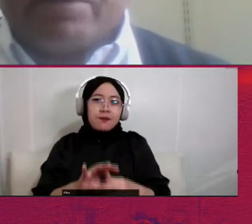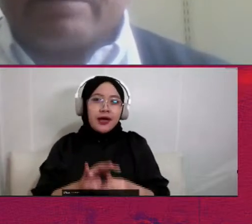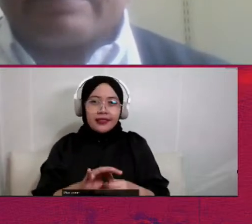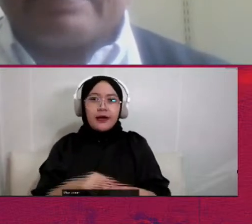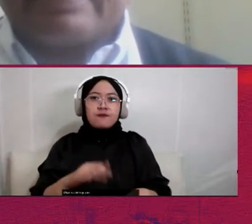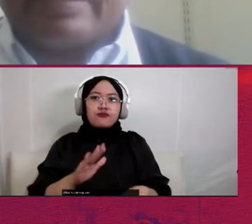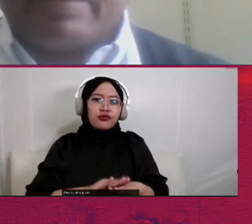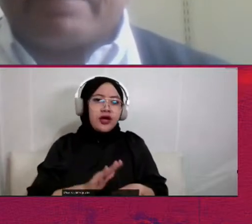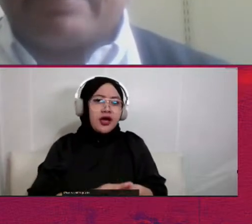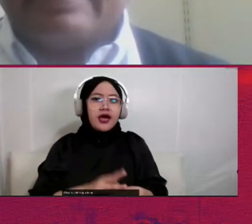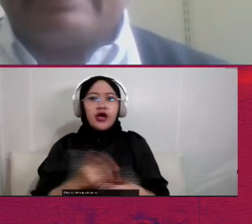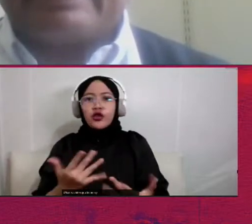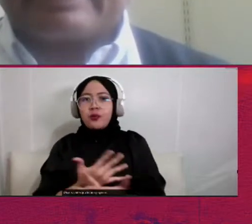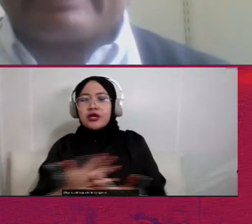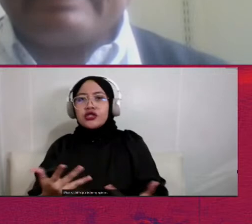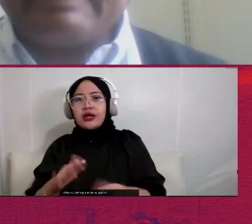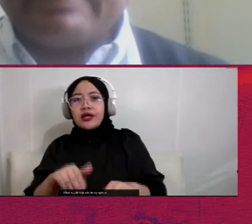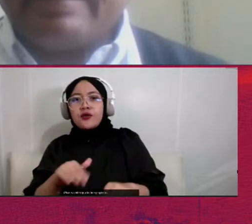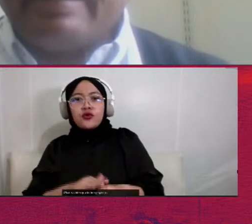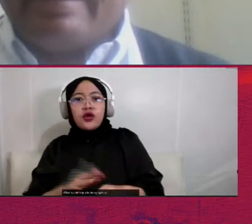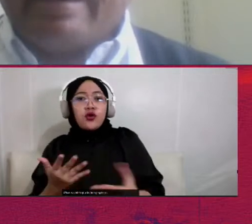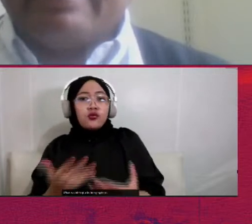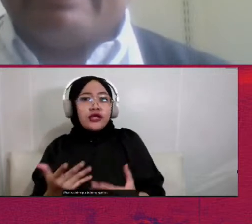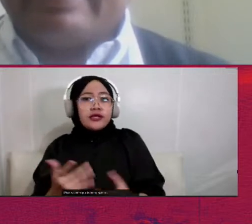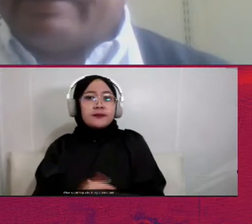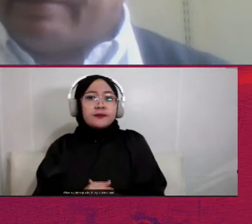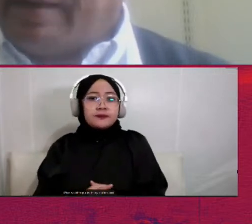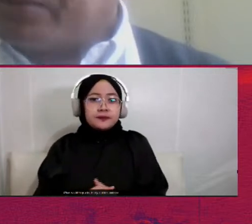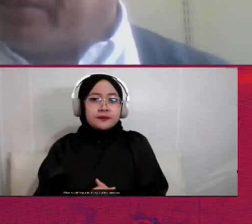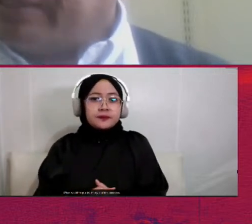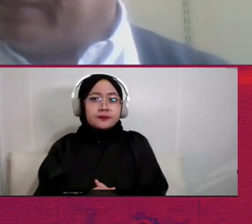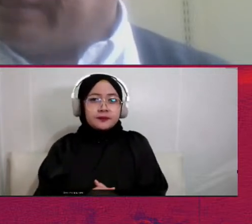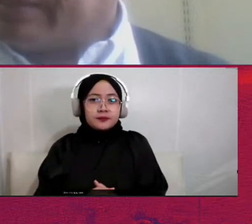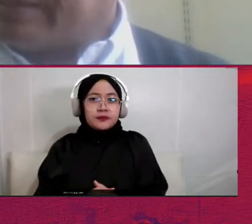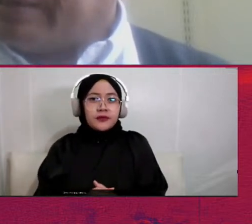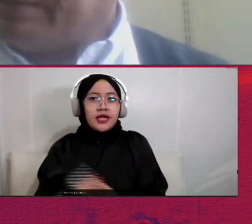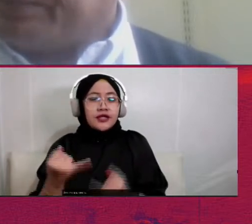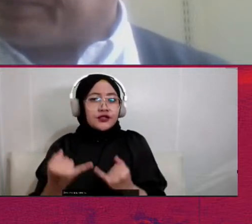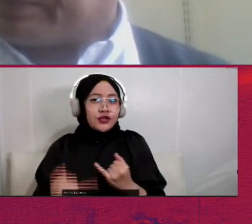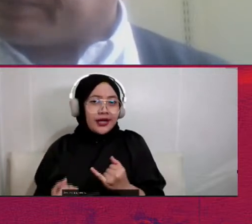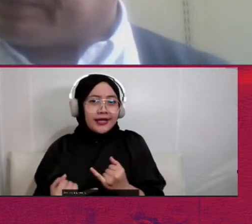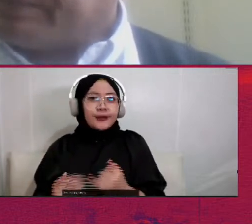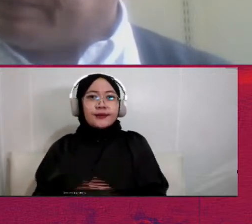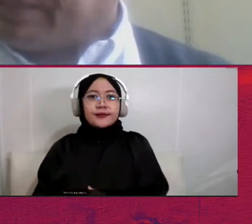would help a lot, in my opinion. And the last one is,